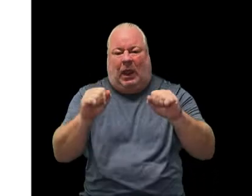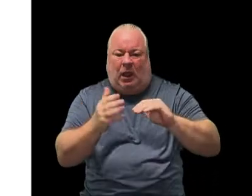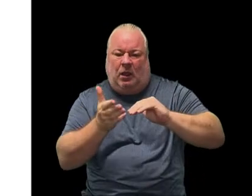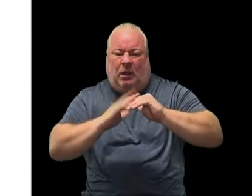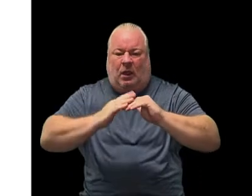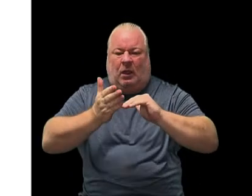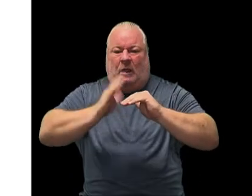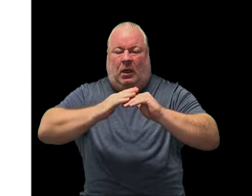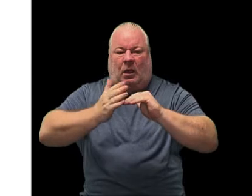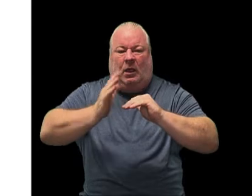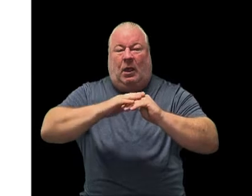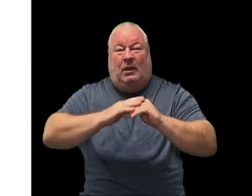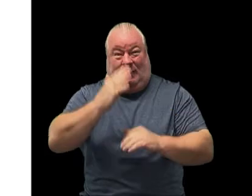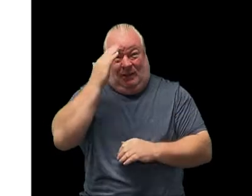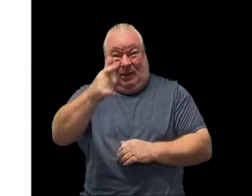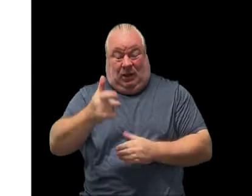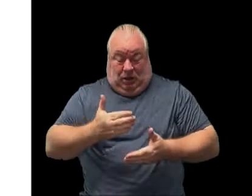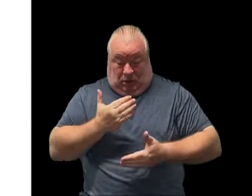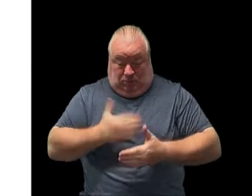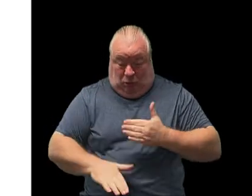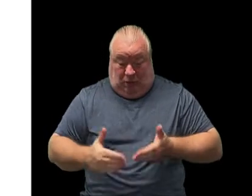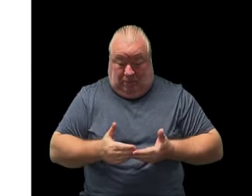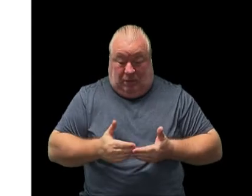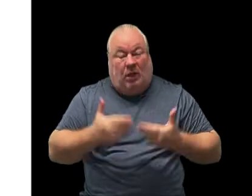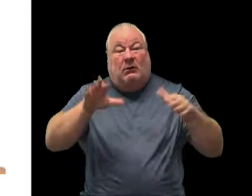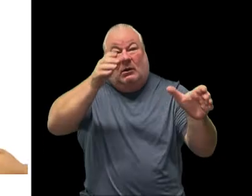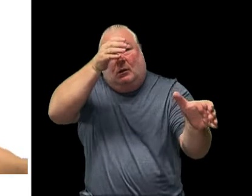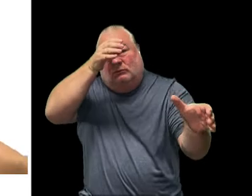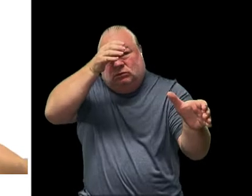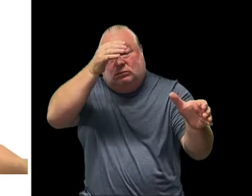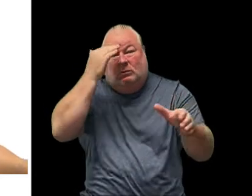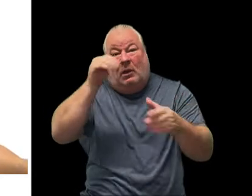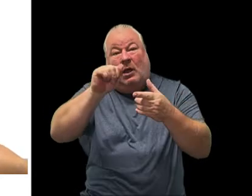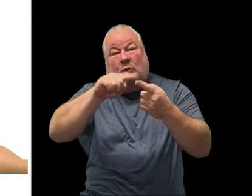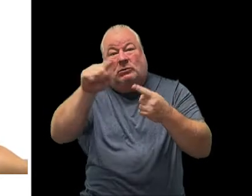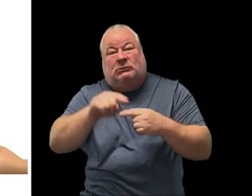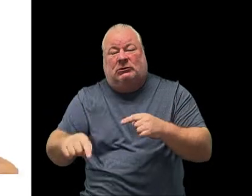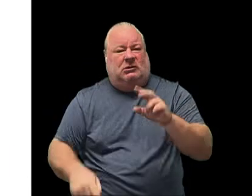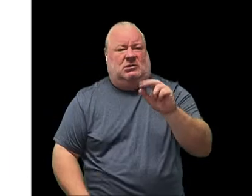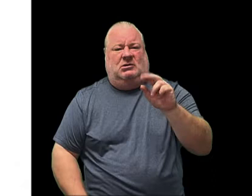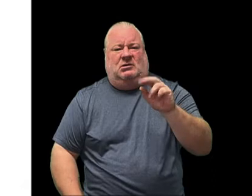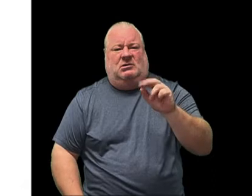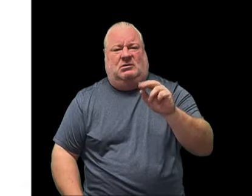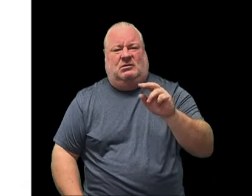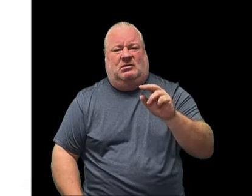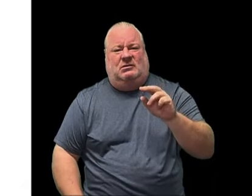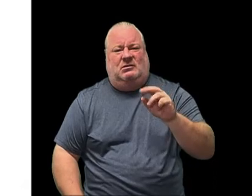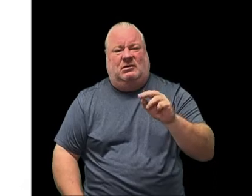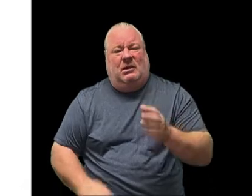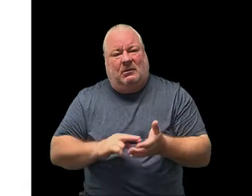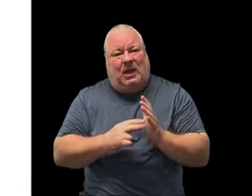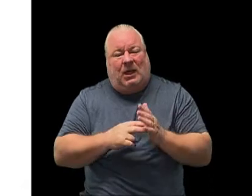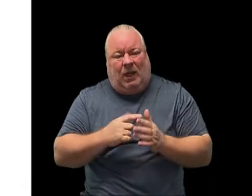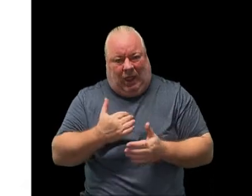born knowing everything. You understand that feeling challenged means you're learning and